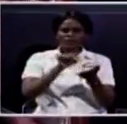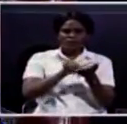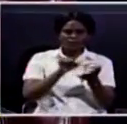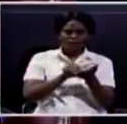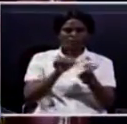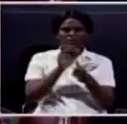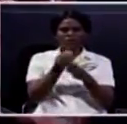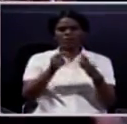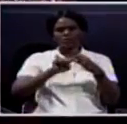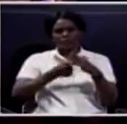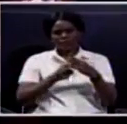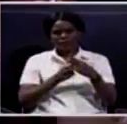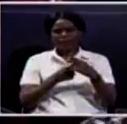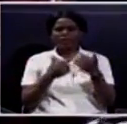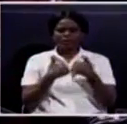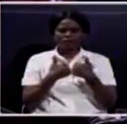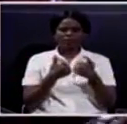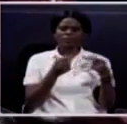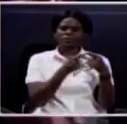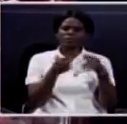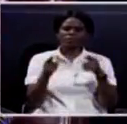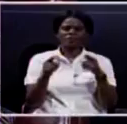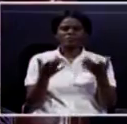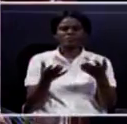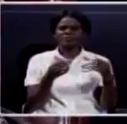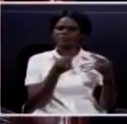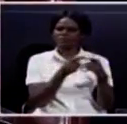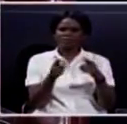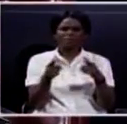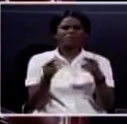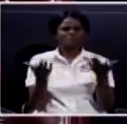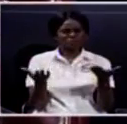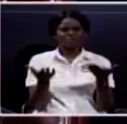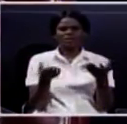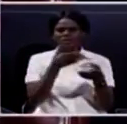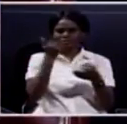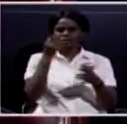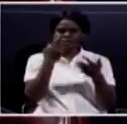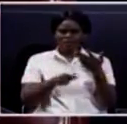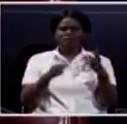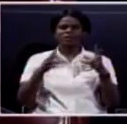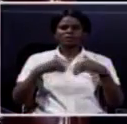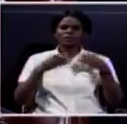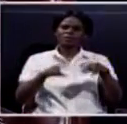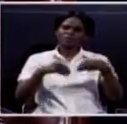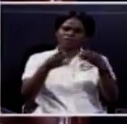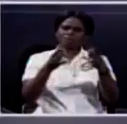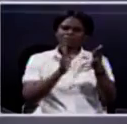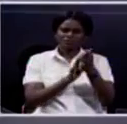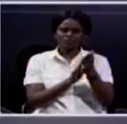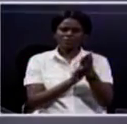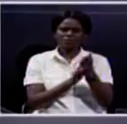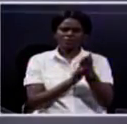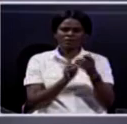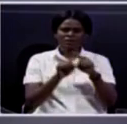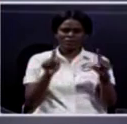they have beans, if they have millet, if they have rice, come on, let's take this to the school. But is this well thought